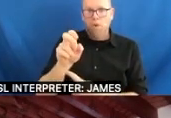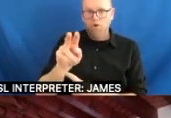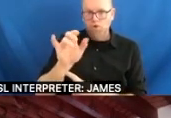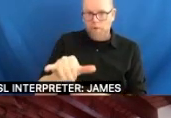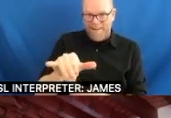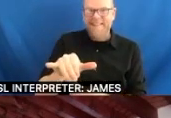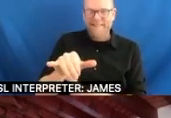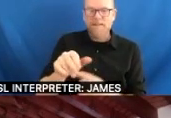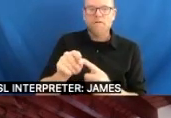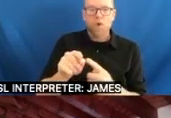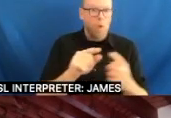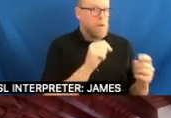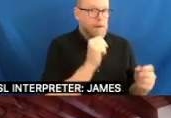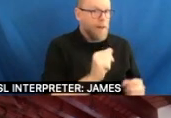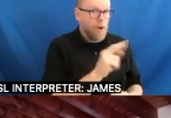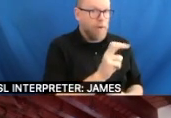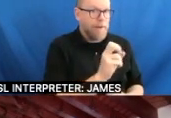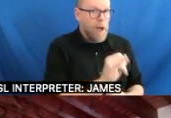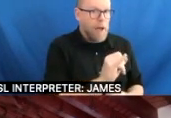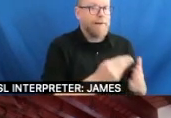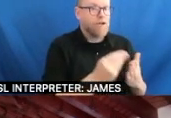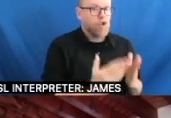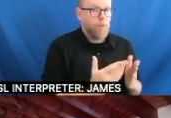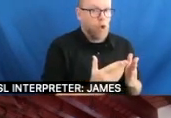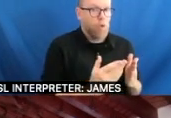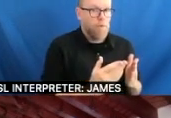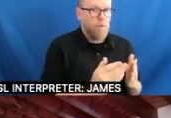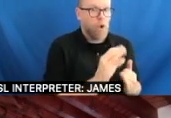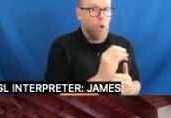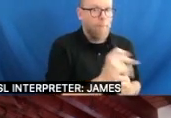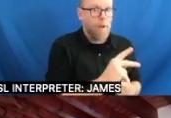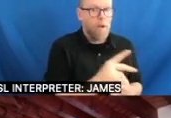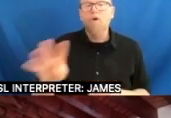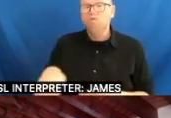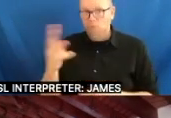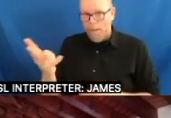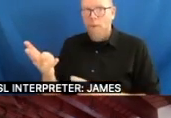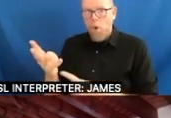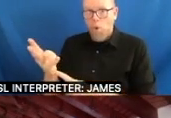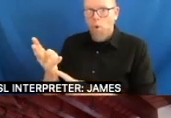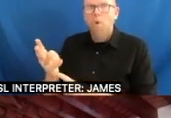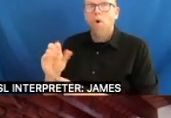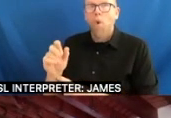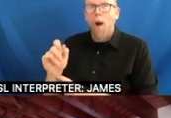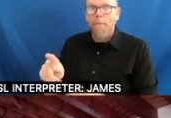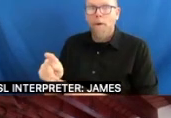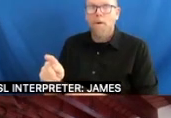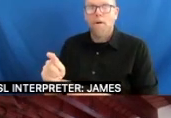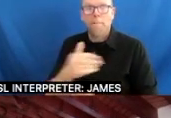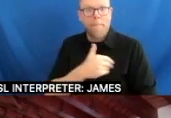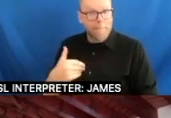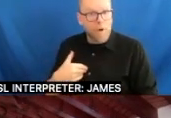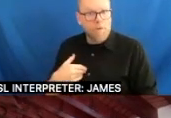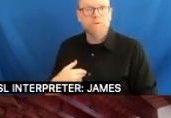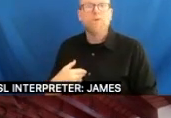contrast to REI, a consumer cooperative, at Rainbow Grocery, the members are the workers. The worker